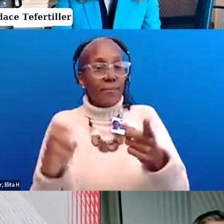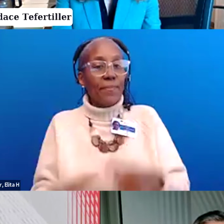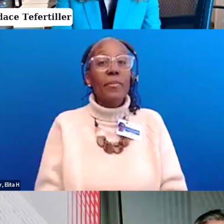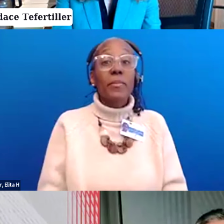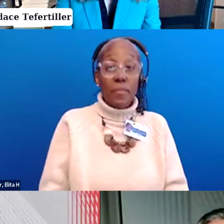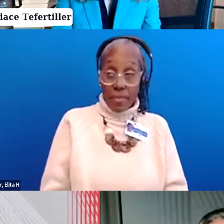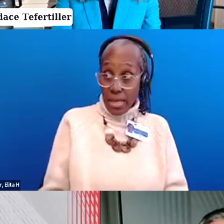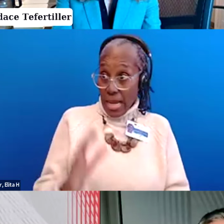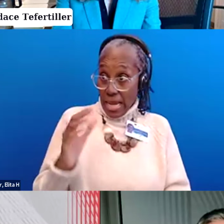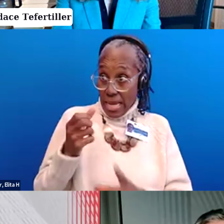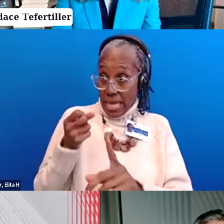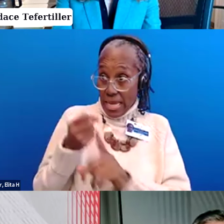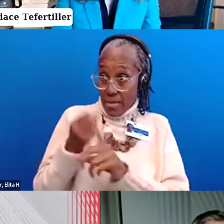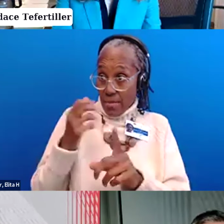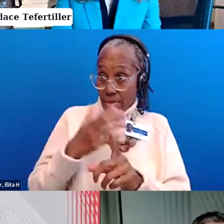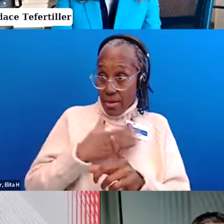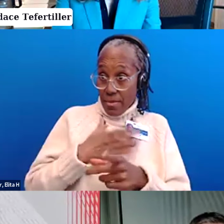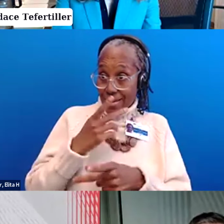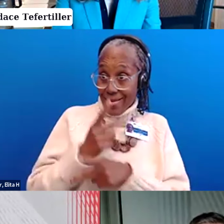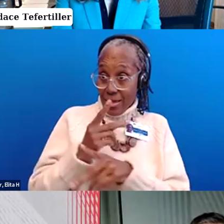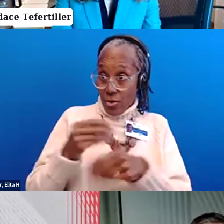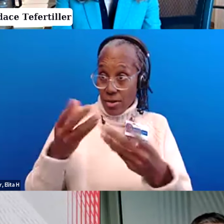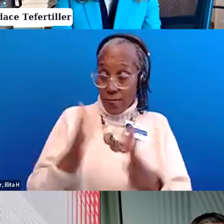How has it impacted the caregivers? Yeah.